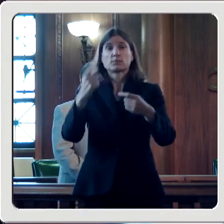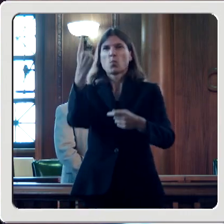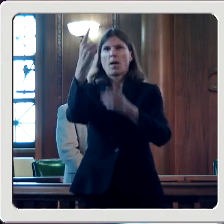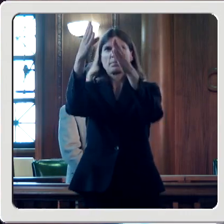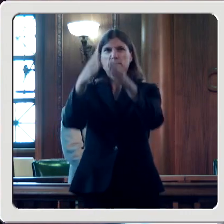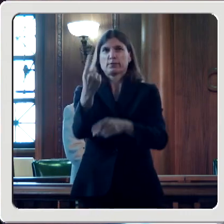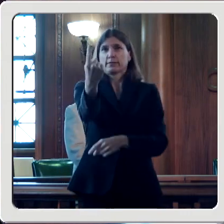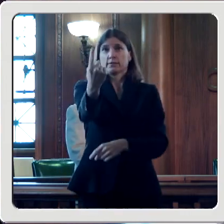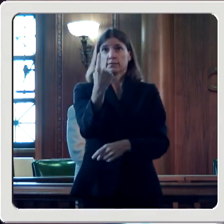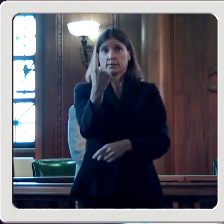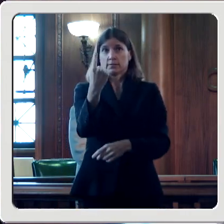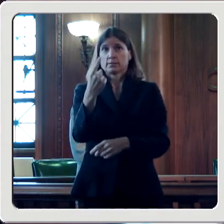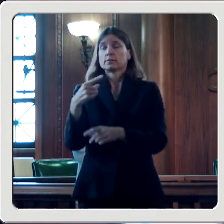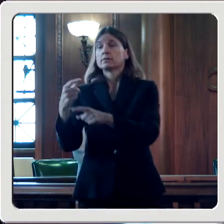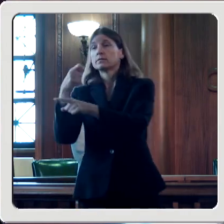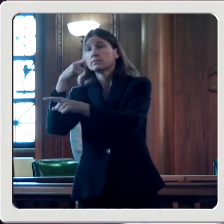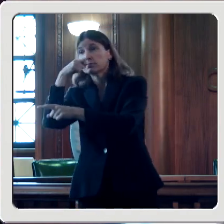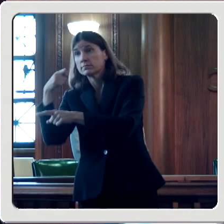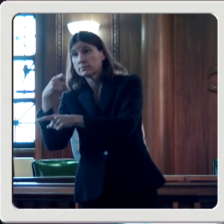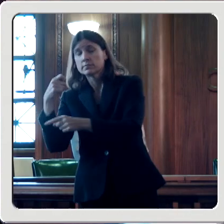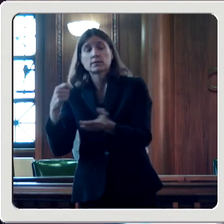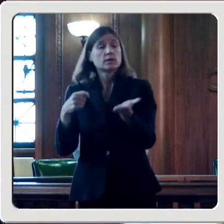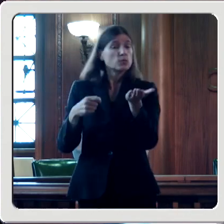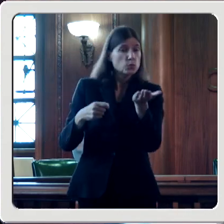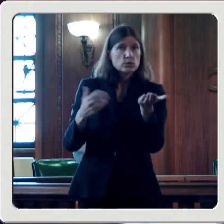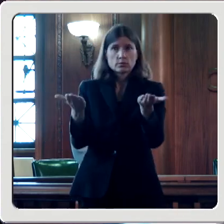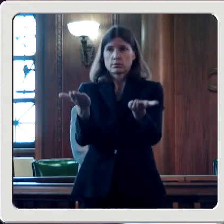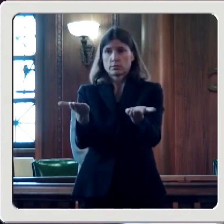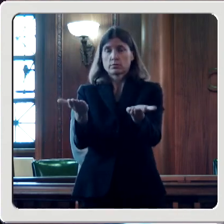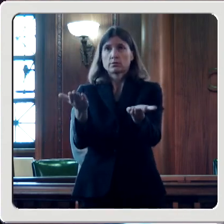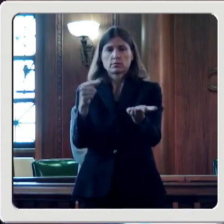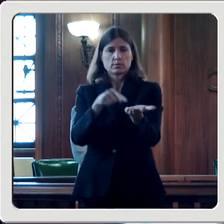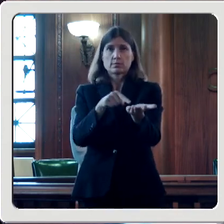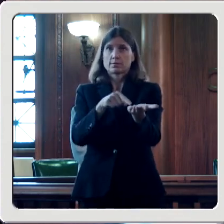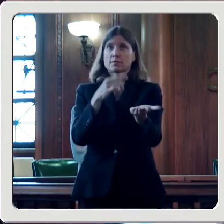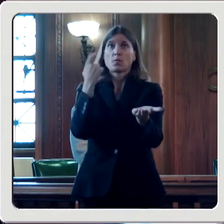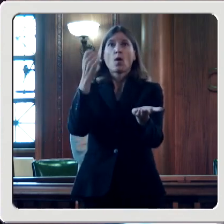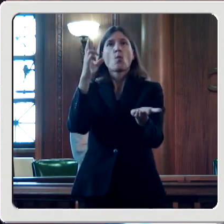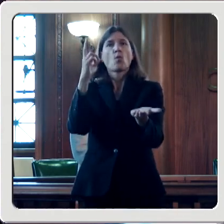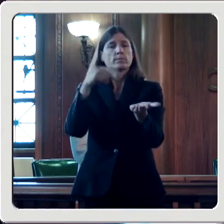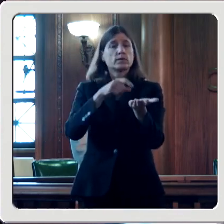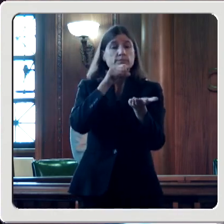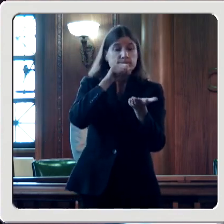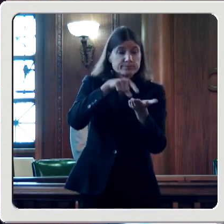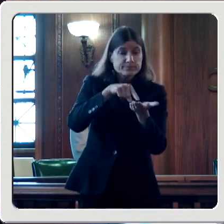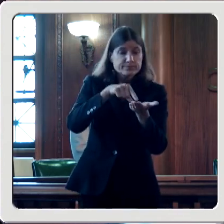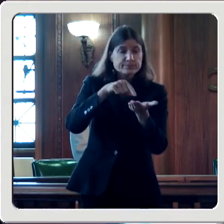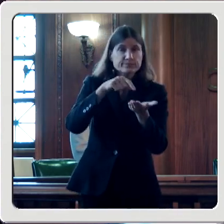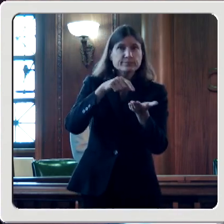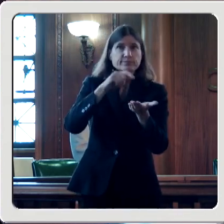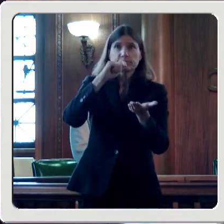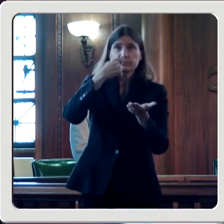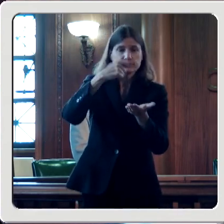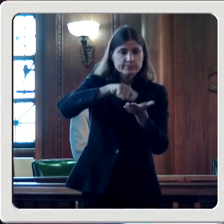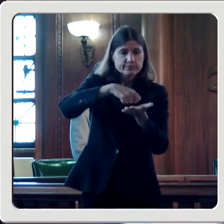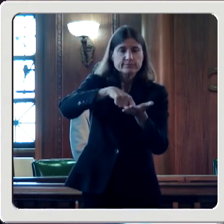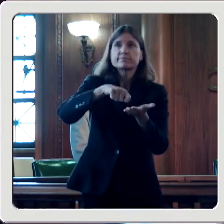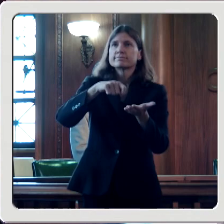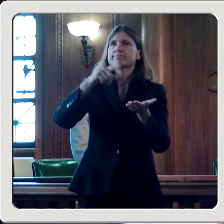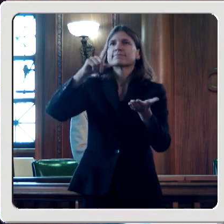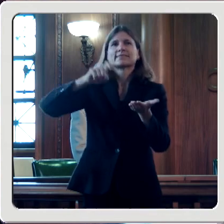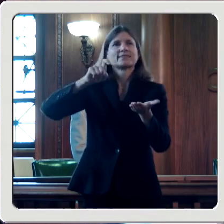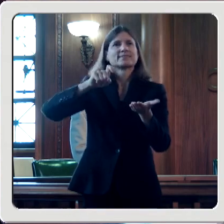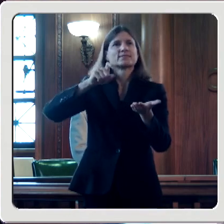there. I've not seen any of the scientific data in terms of the sensitivity and specificity, and certainly for use